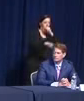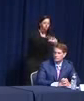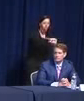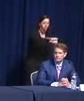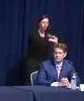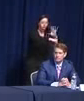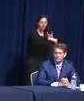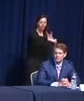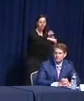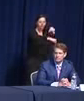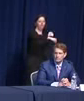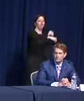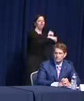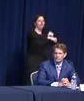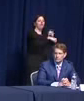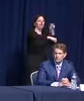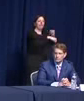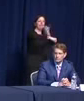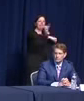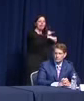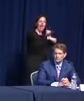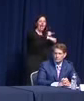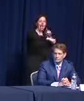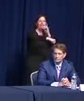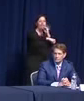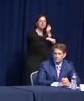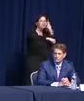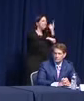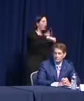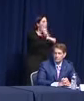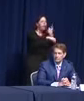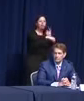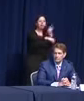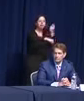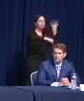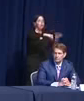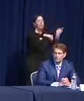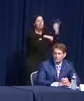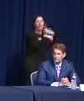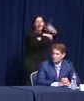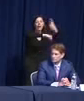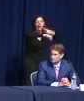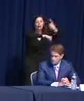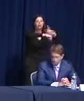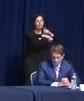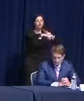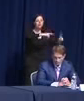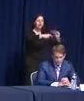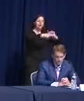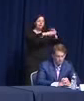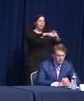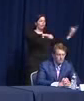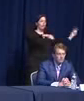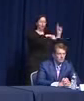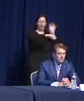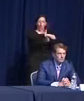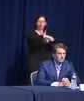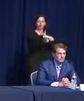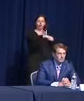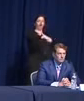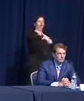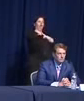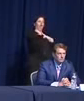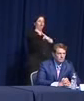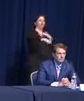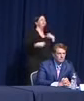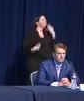for hours to days, but it's not known right now how that translates to whether that's a good way of